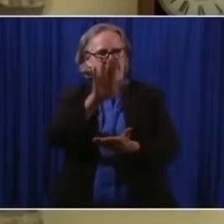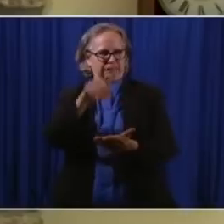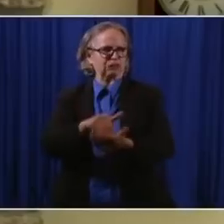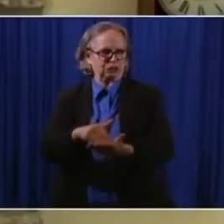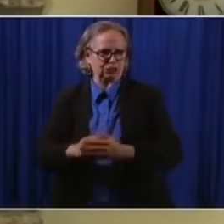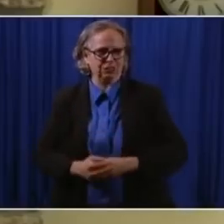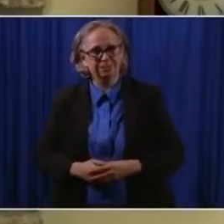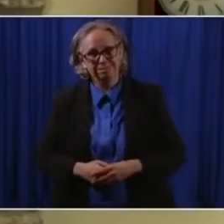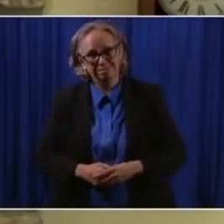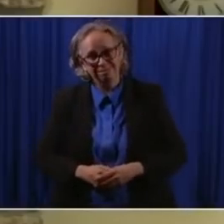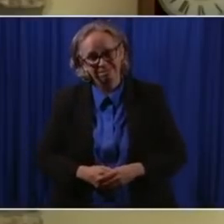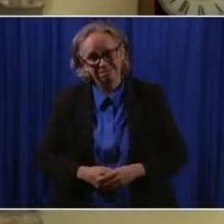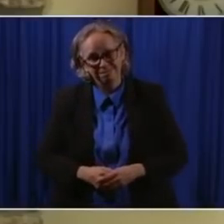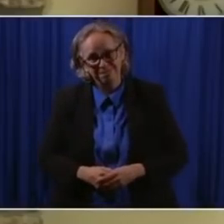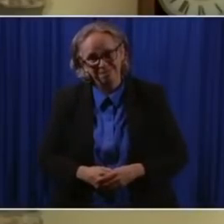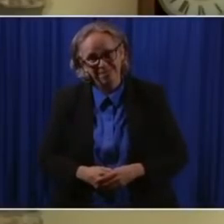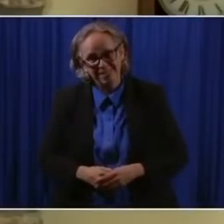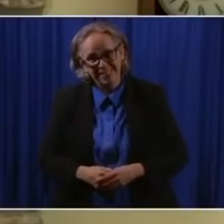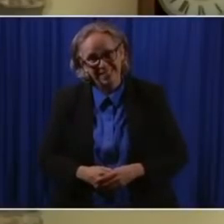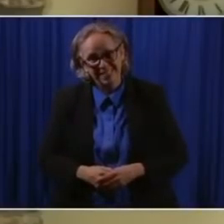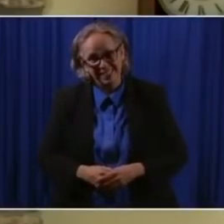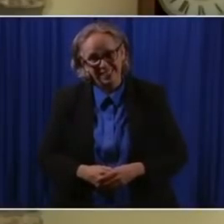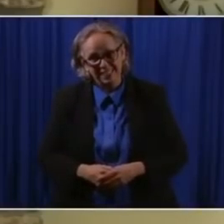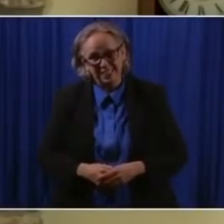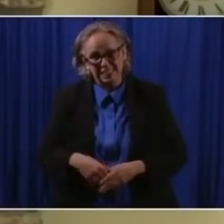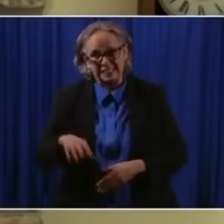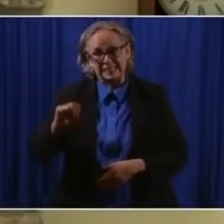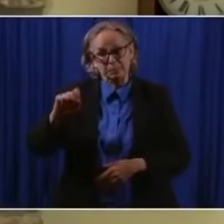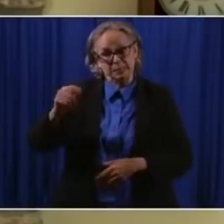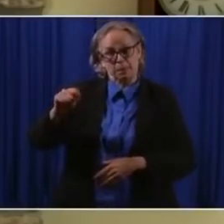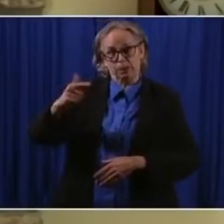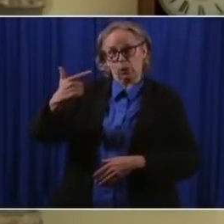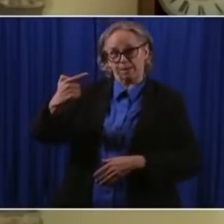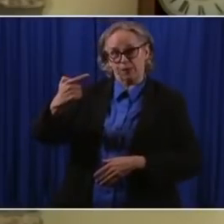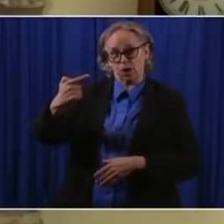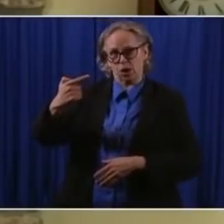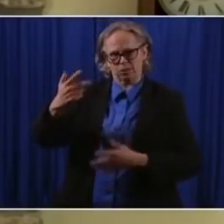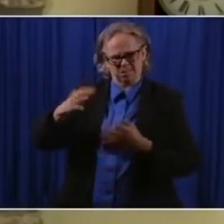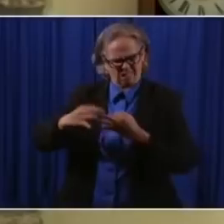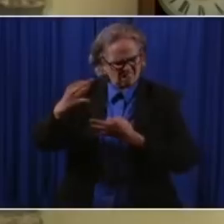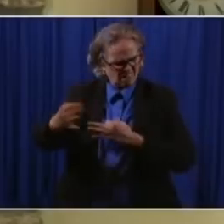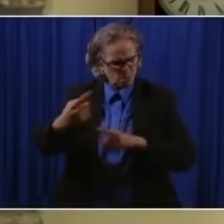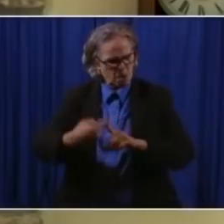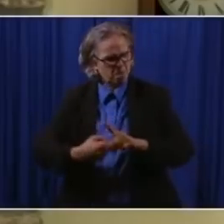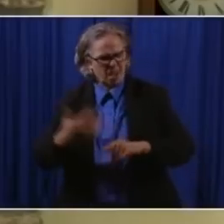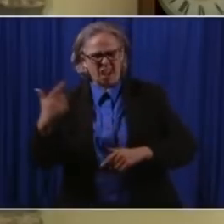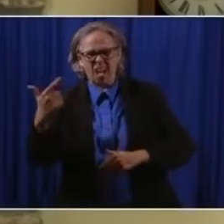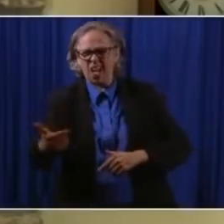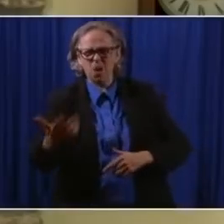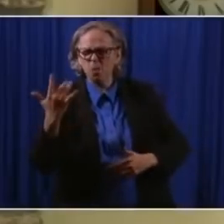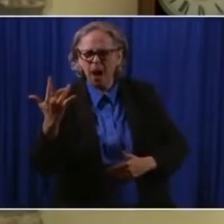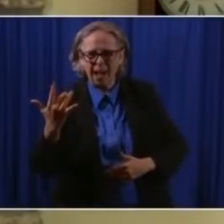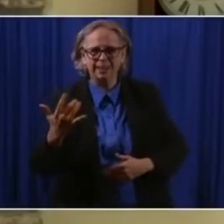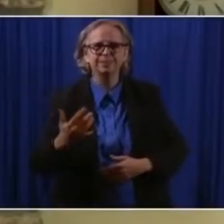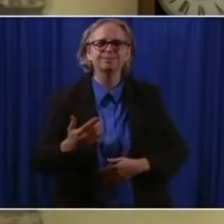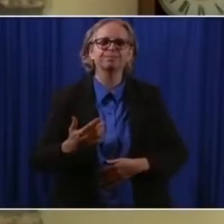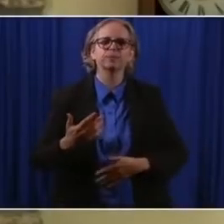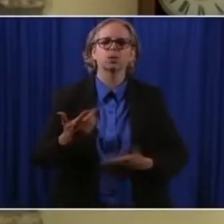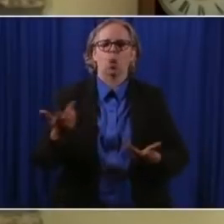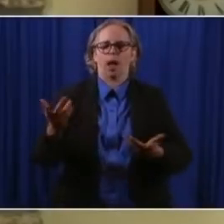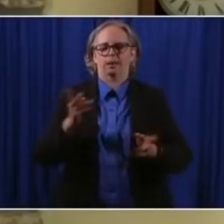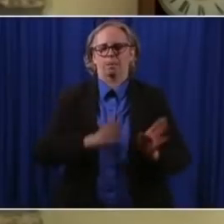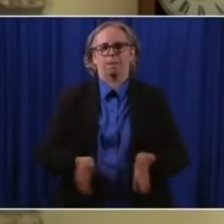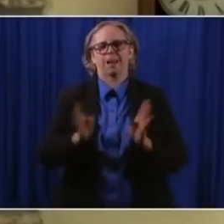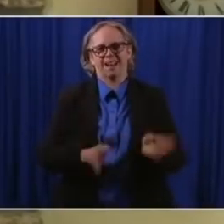We're delaying the opening until September 21st. We're providing time by doing this for each center